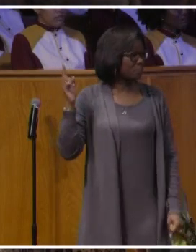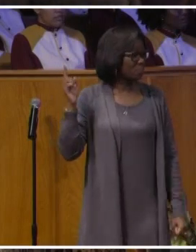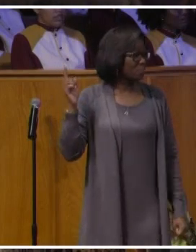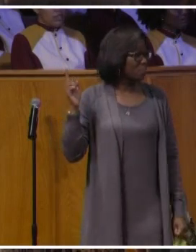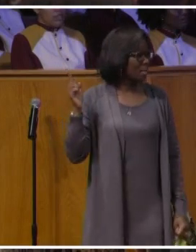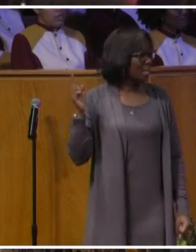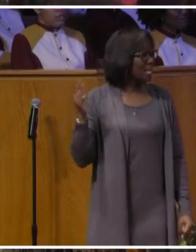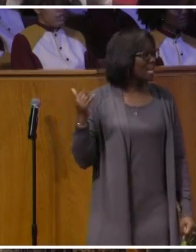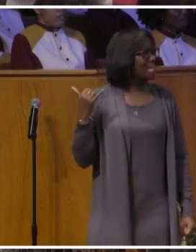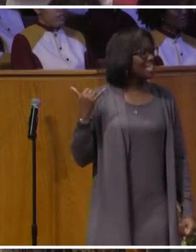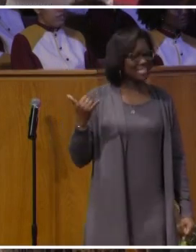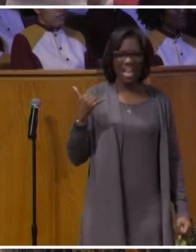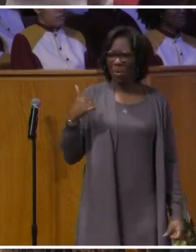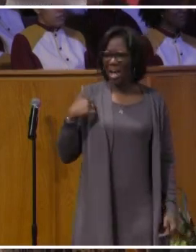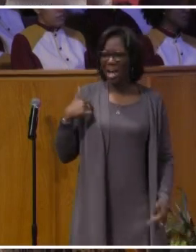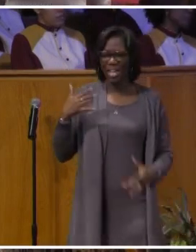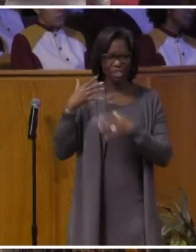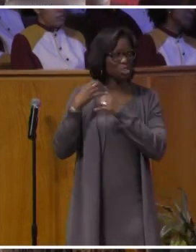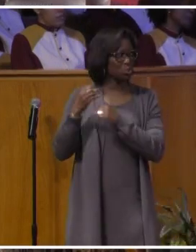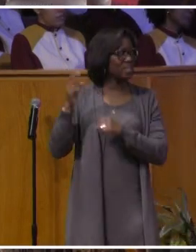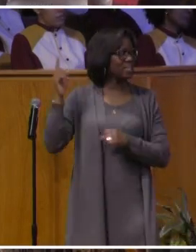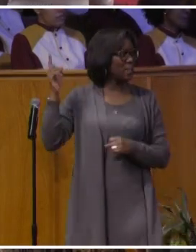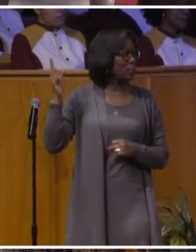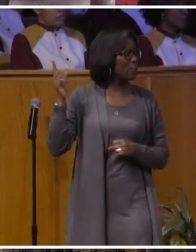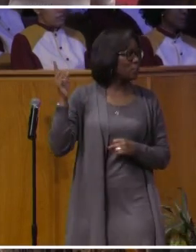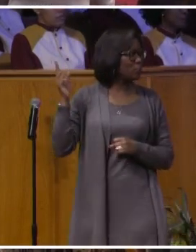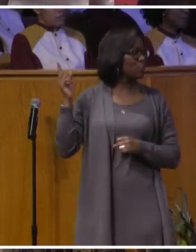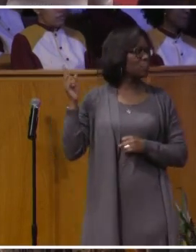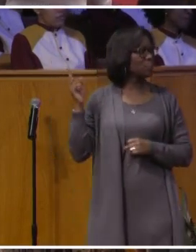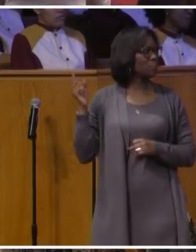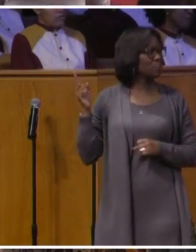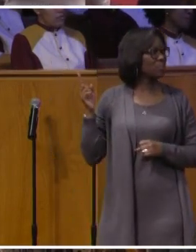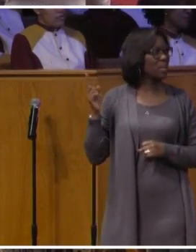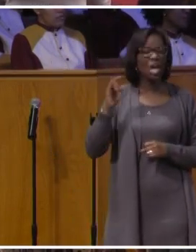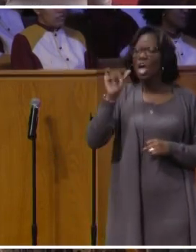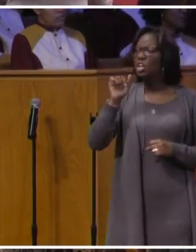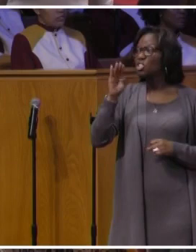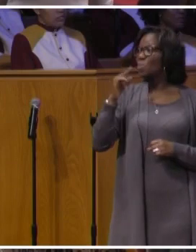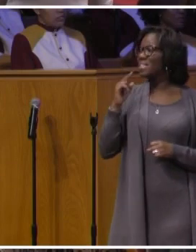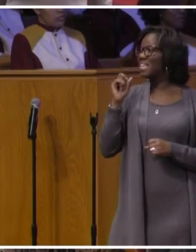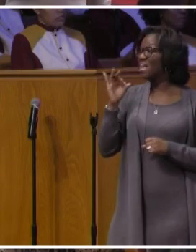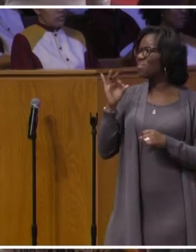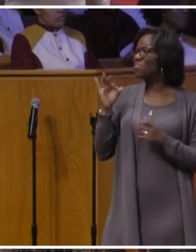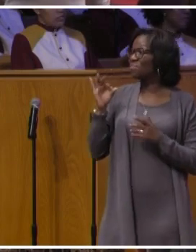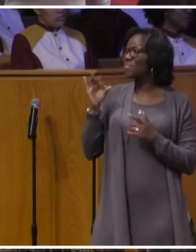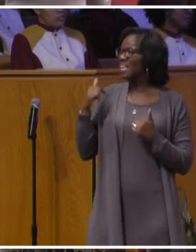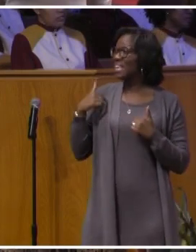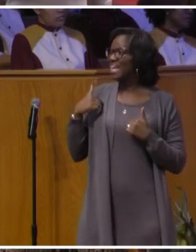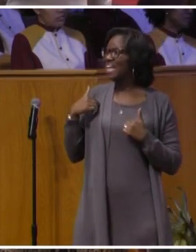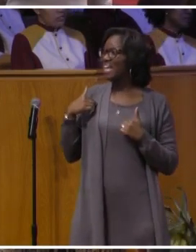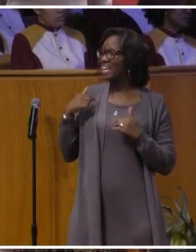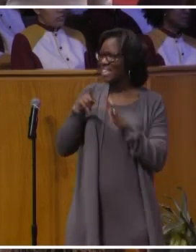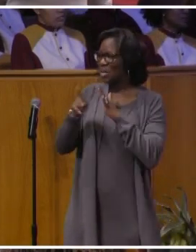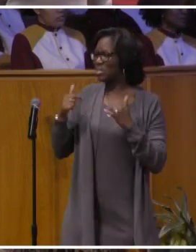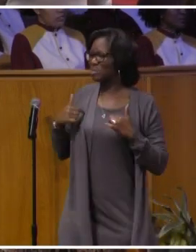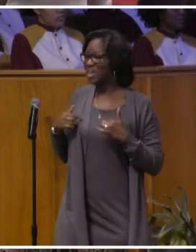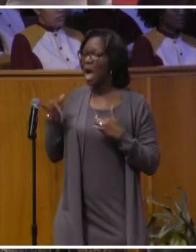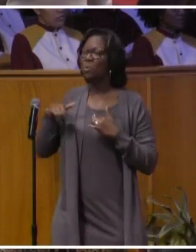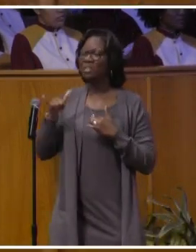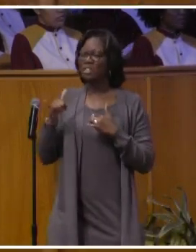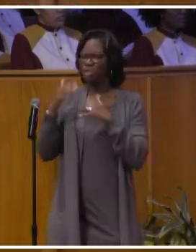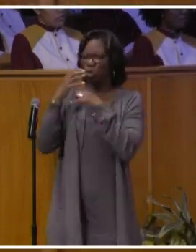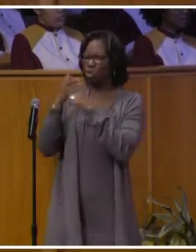I will trust him. And Job says, if he slays me, I will trust